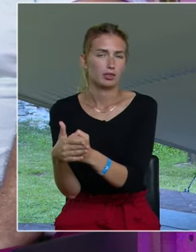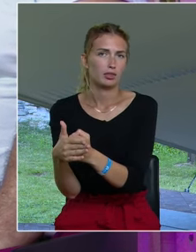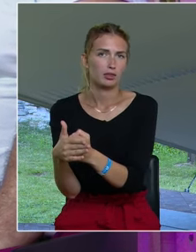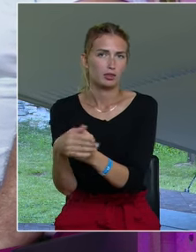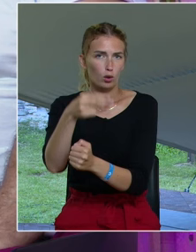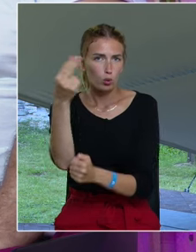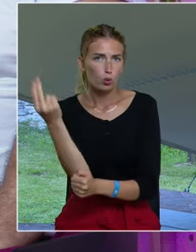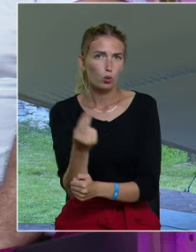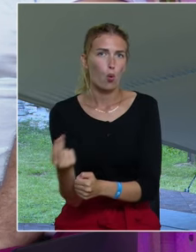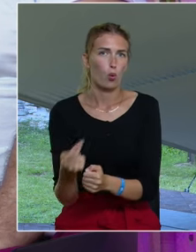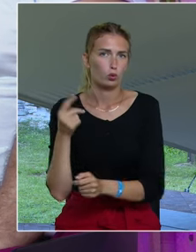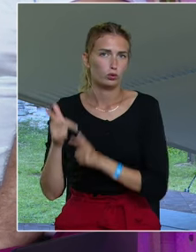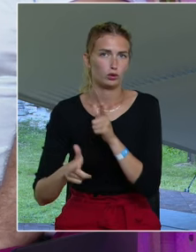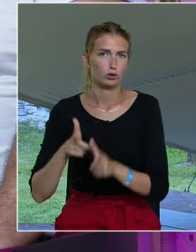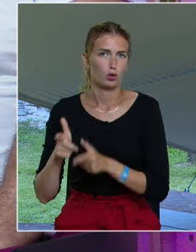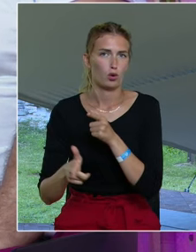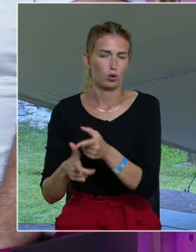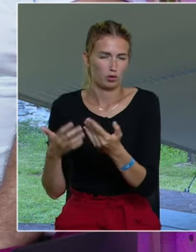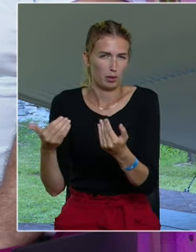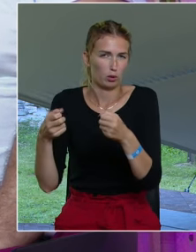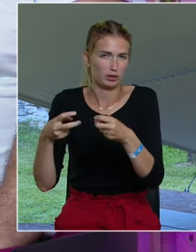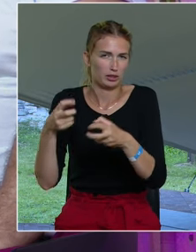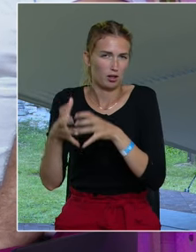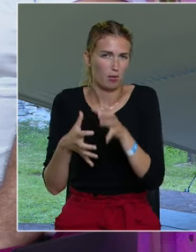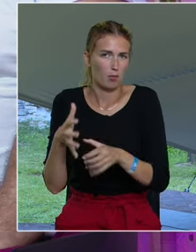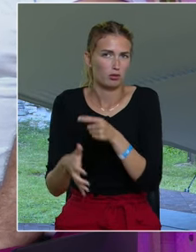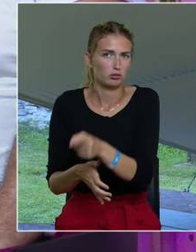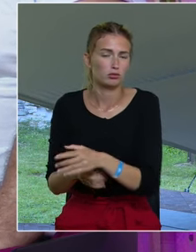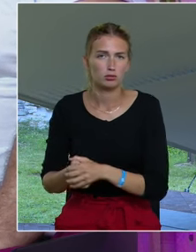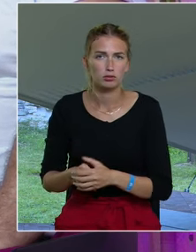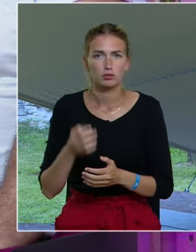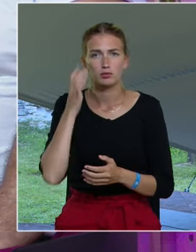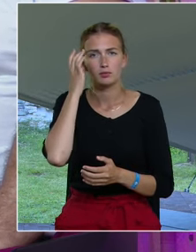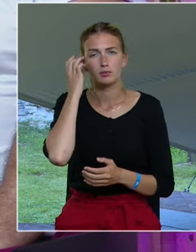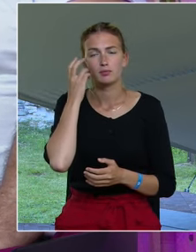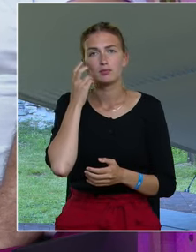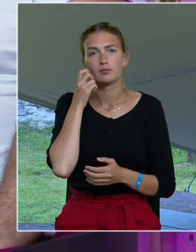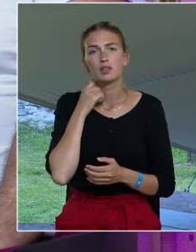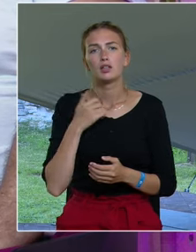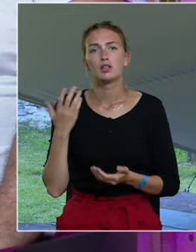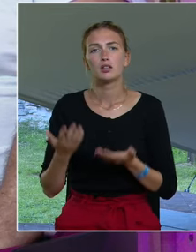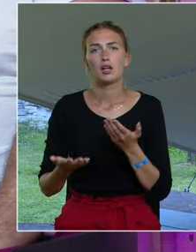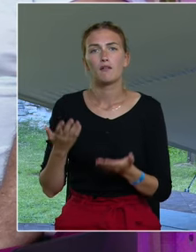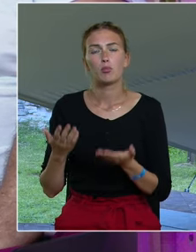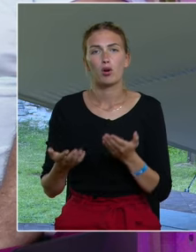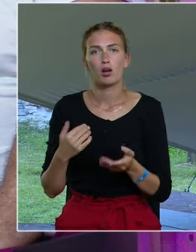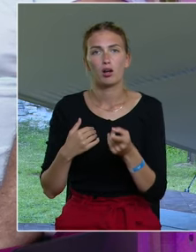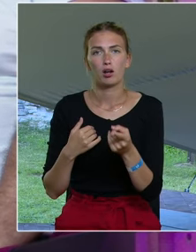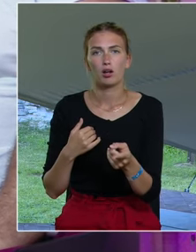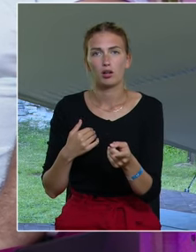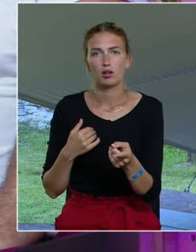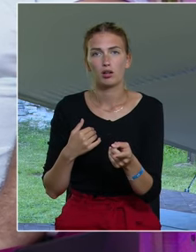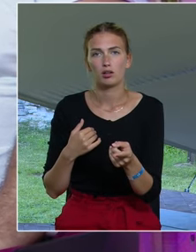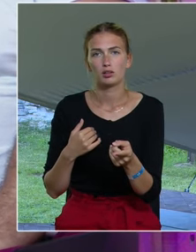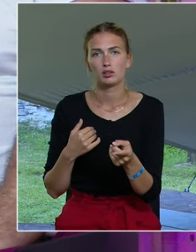fine art corners of the space right now, will at one point or another be absorbed into the